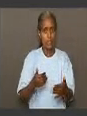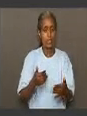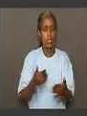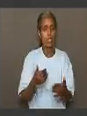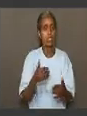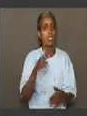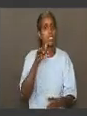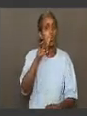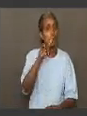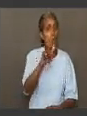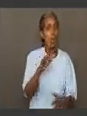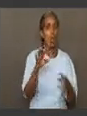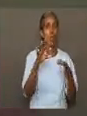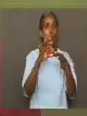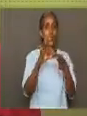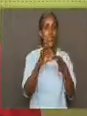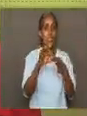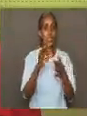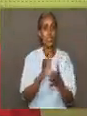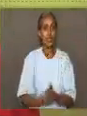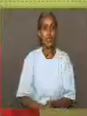their y-coordinates.